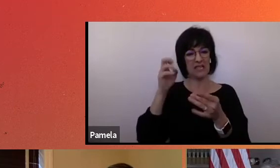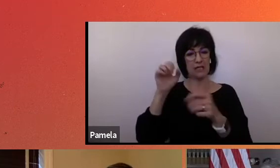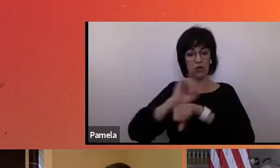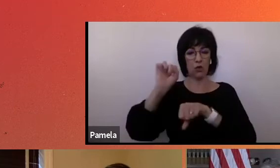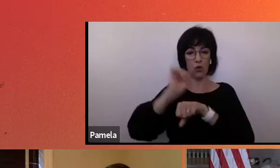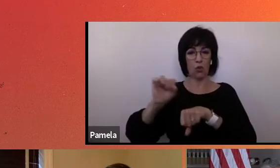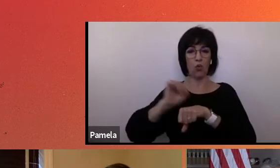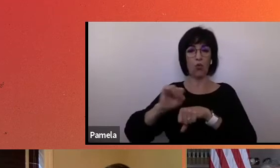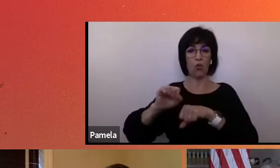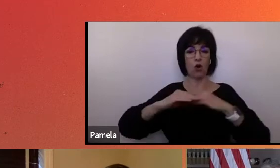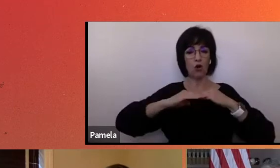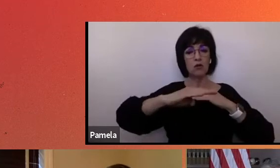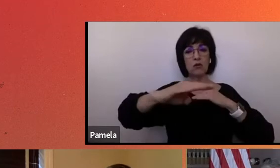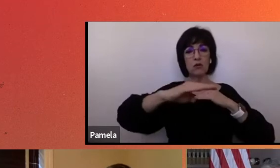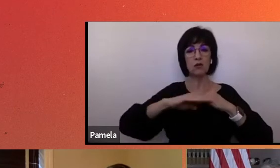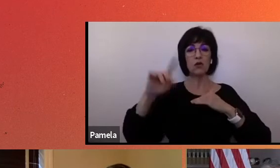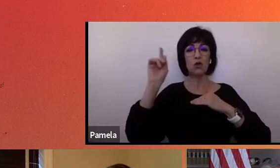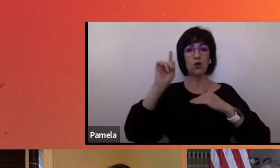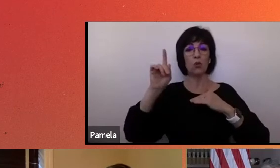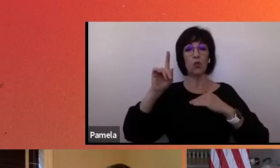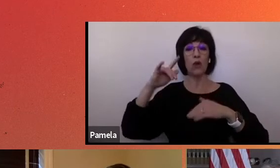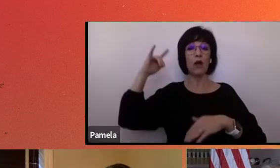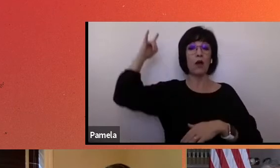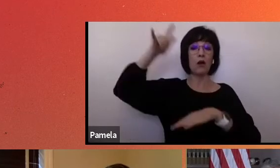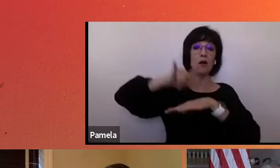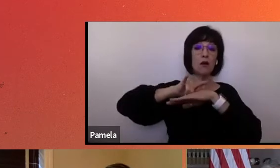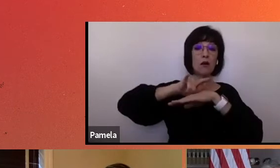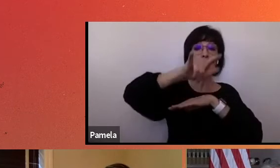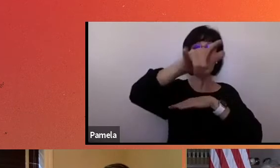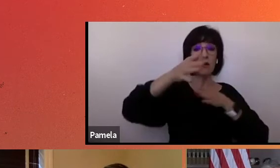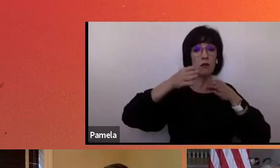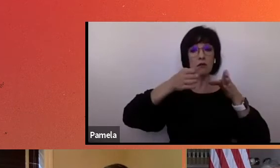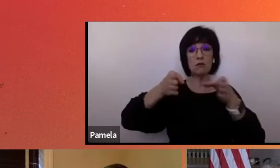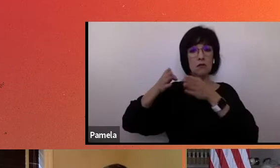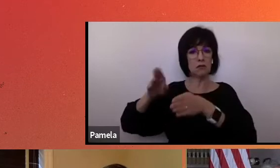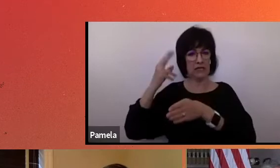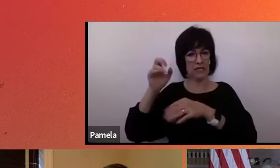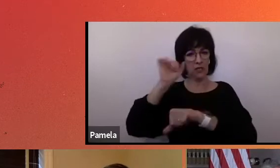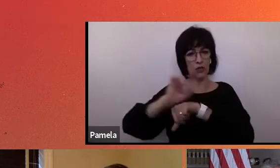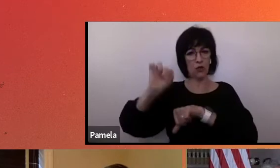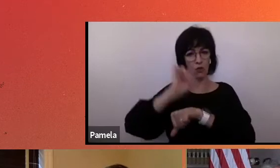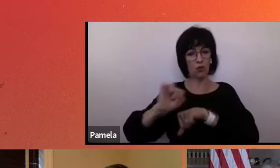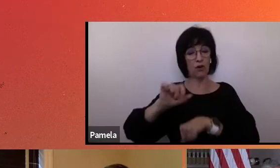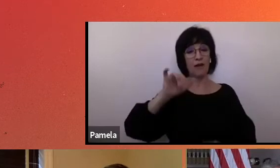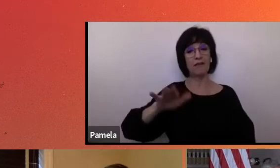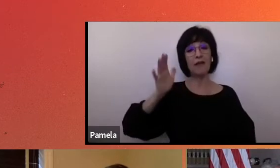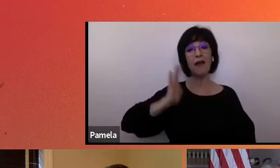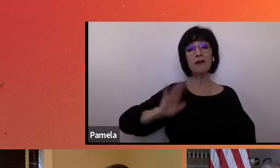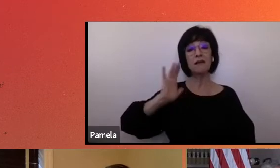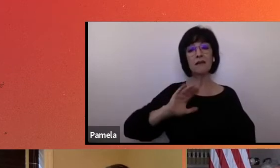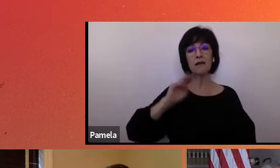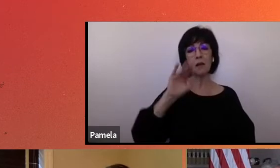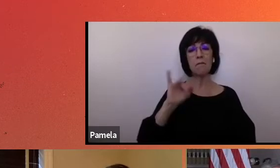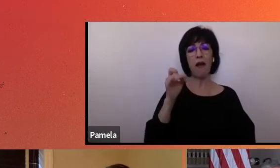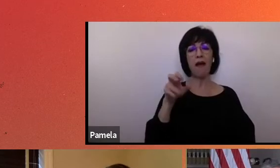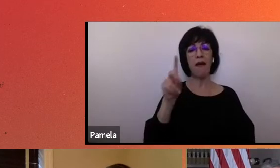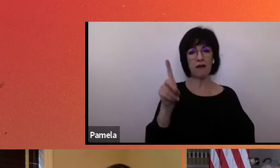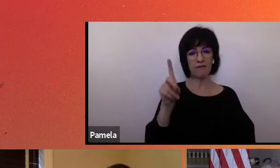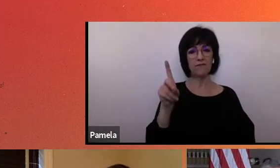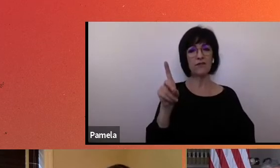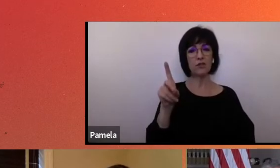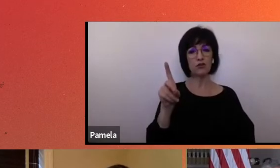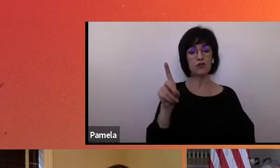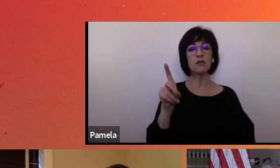Air Force Base, excuse me. Well, that was on land that was the Byfield Plantation, owned mm-hmm. by Caesar and Thomas